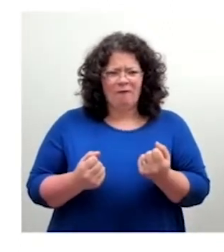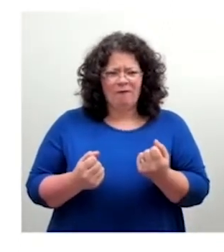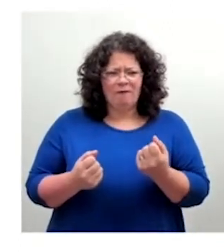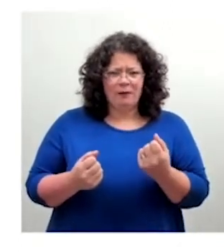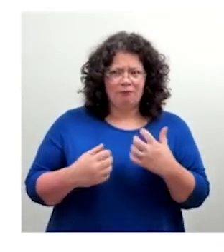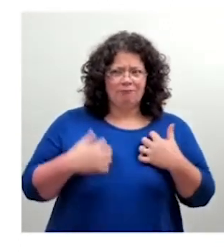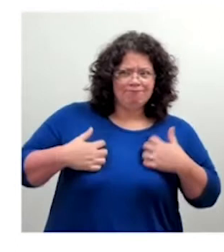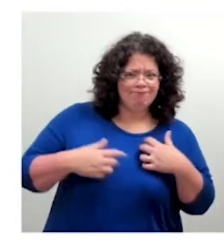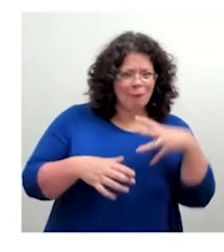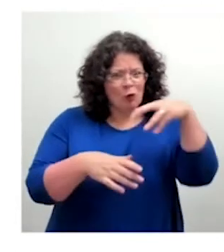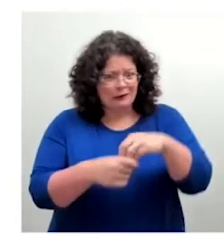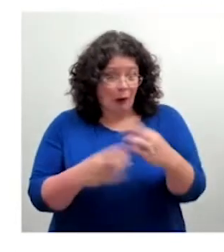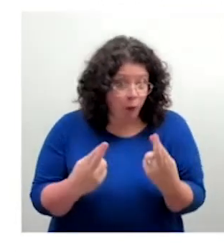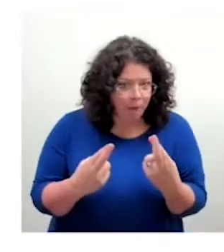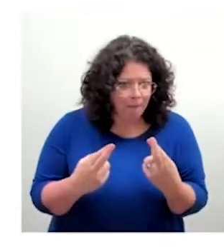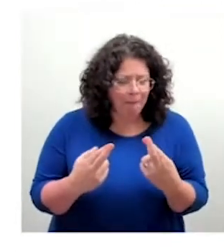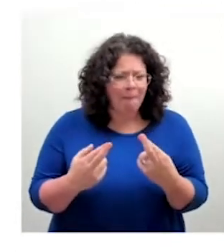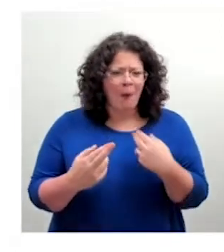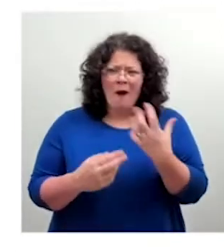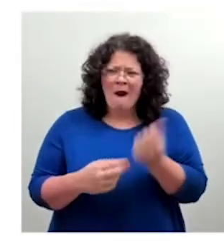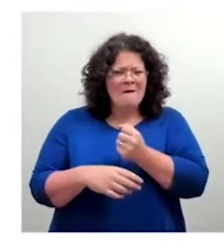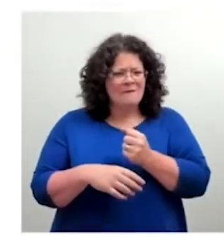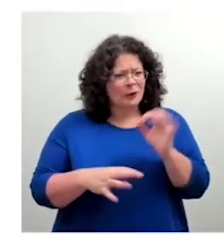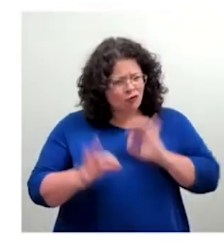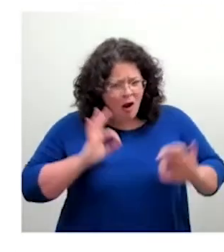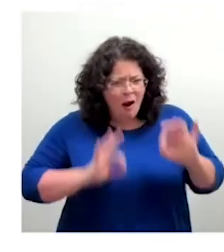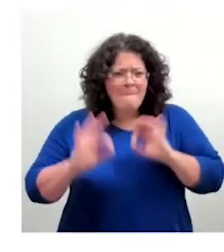that is kind of, you know, where